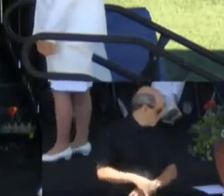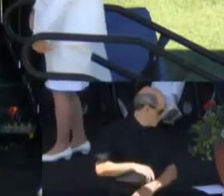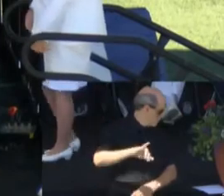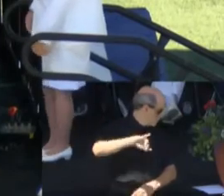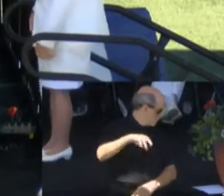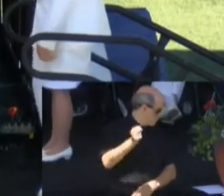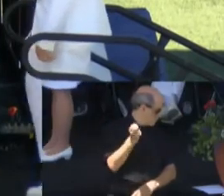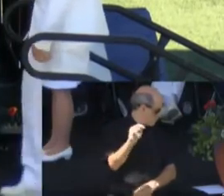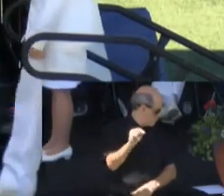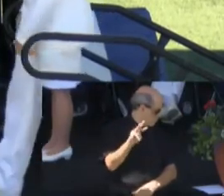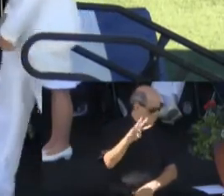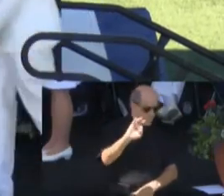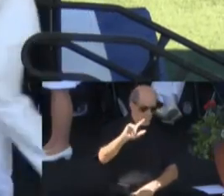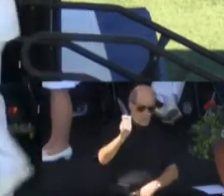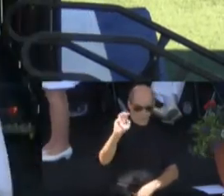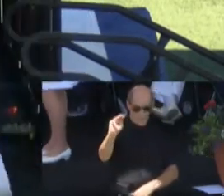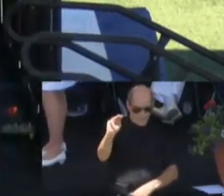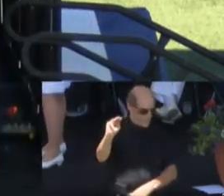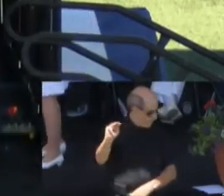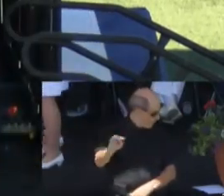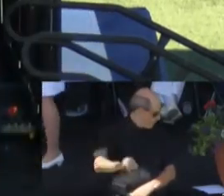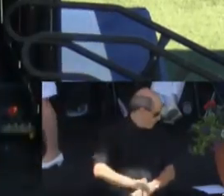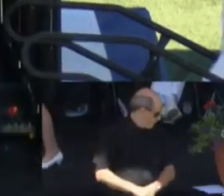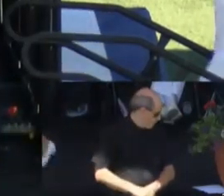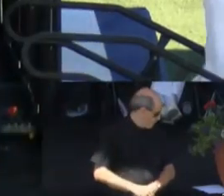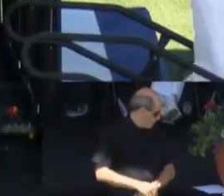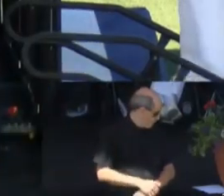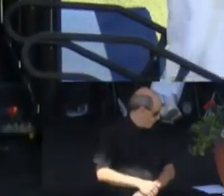John William Harrison III.